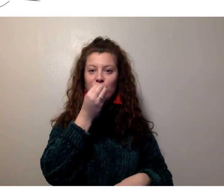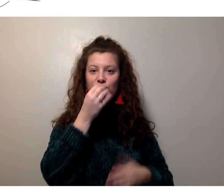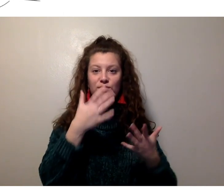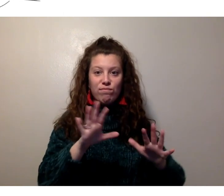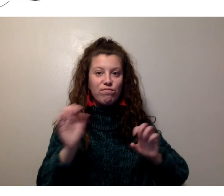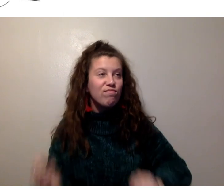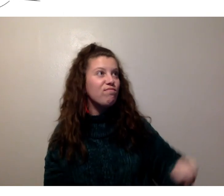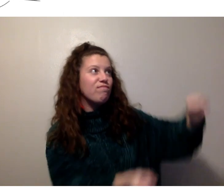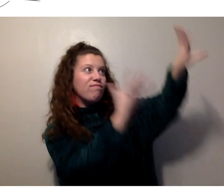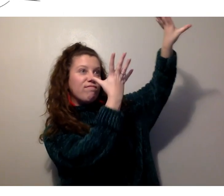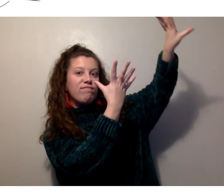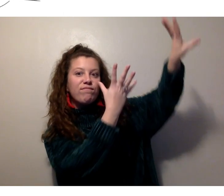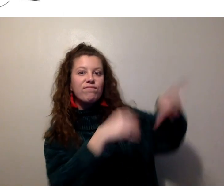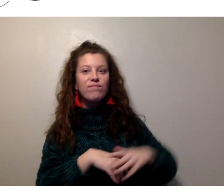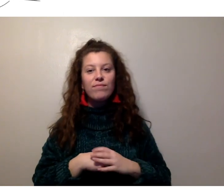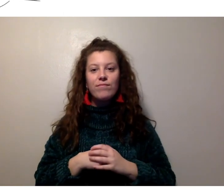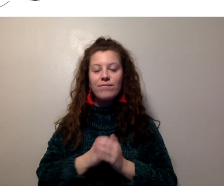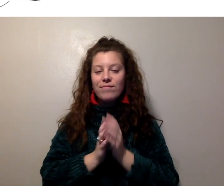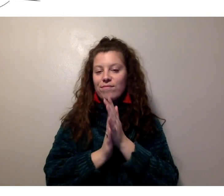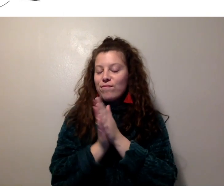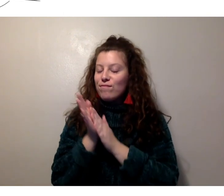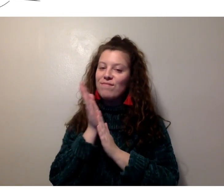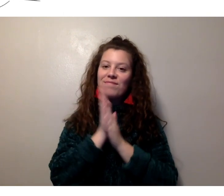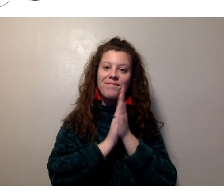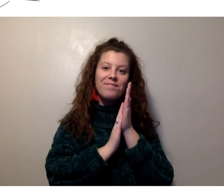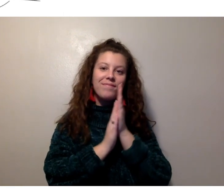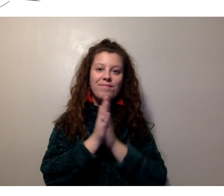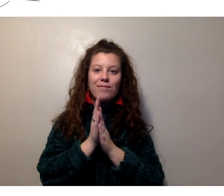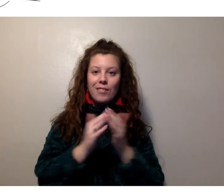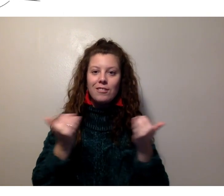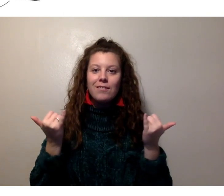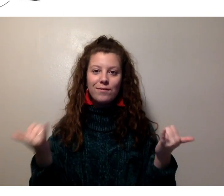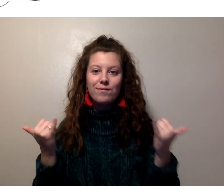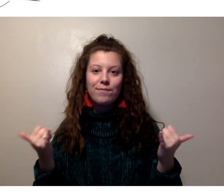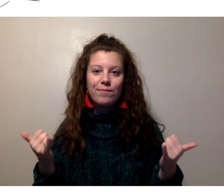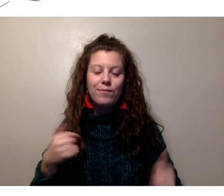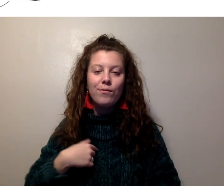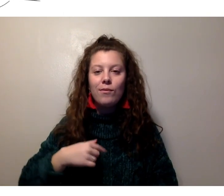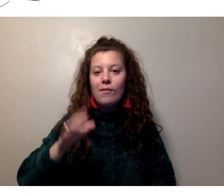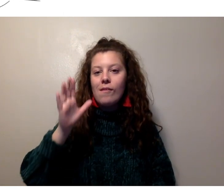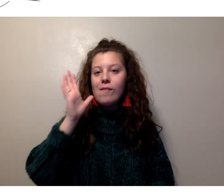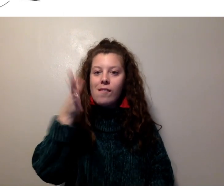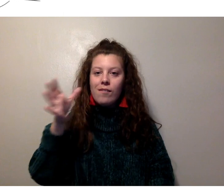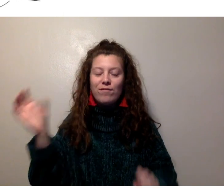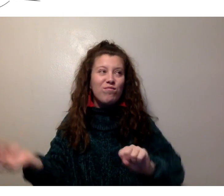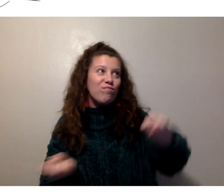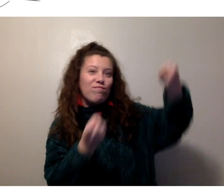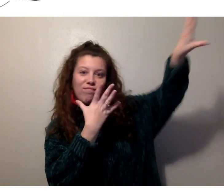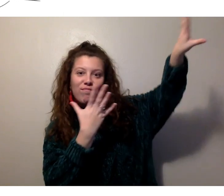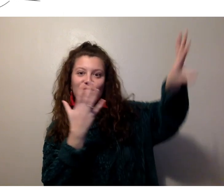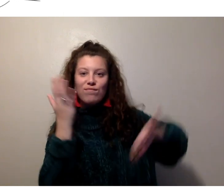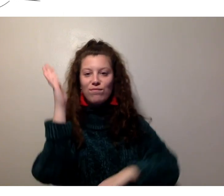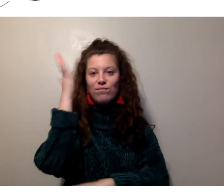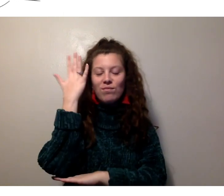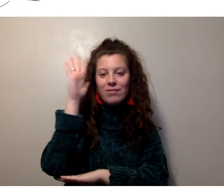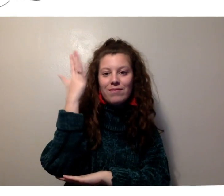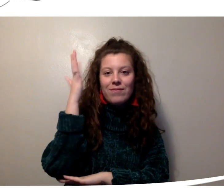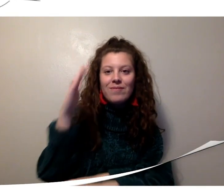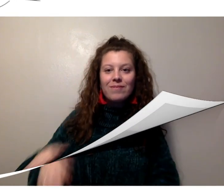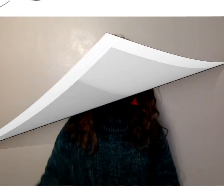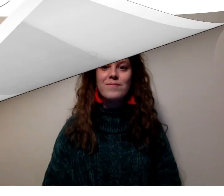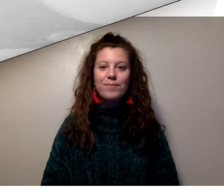he stuffed all the food up the chimney with glee, and now the Grinch grinned, I will stuff up the